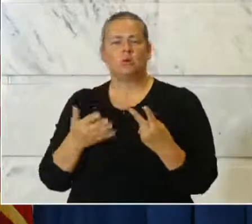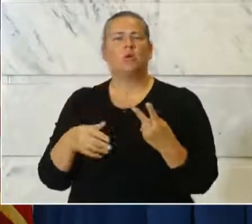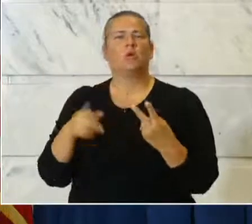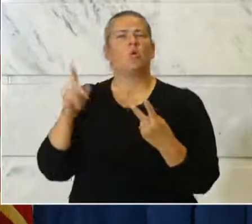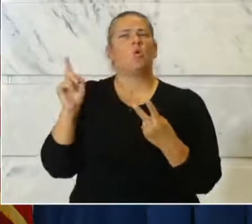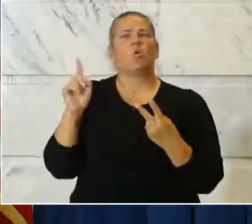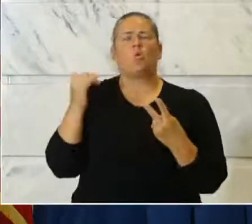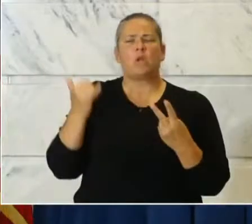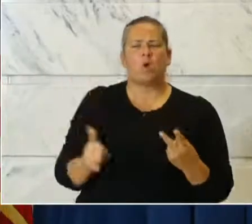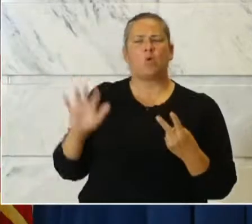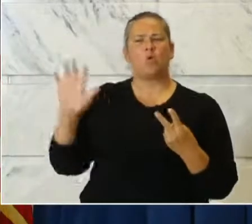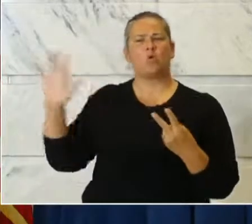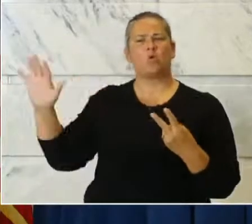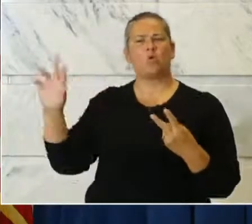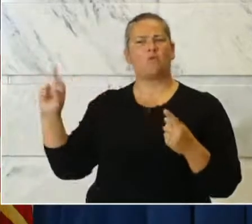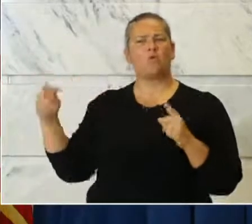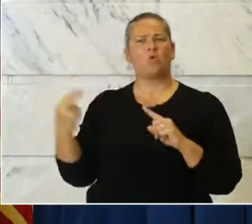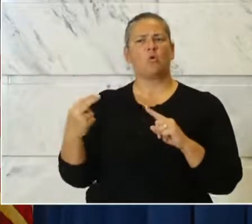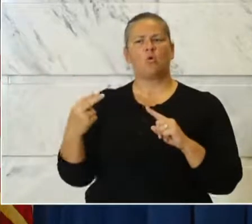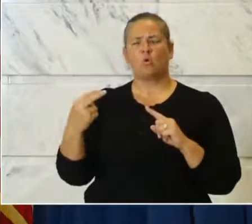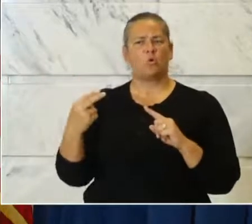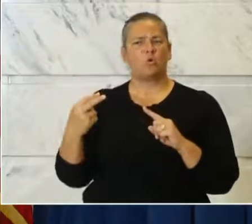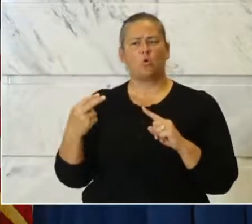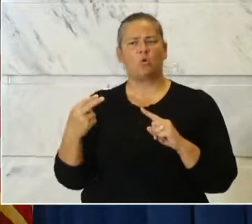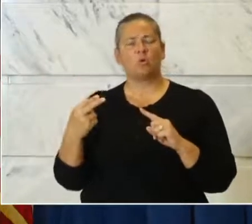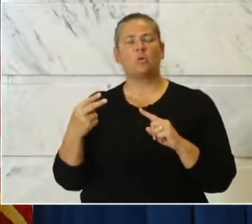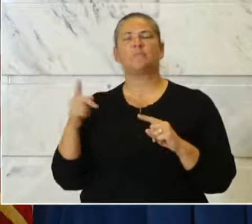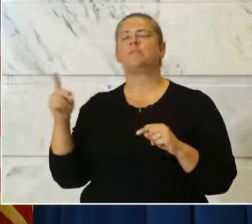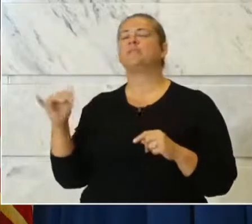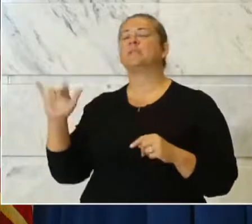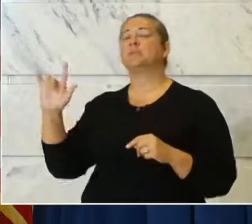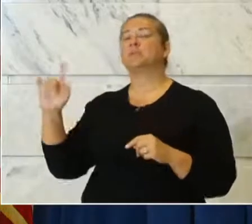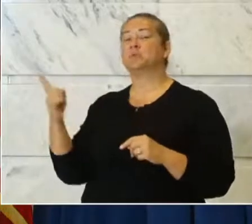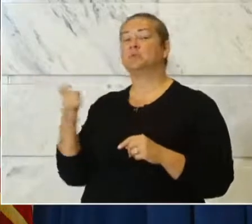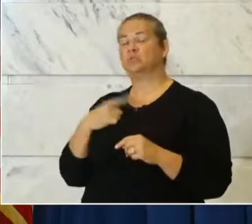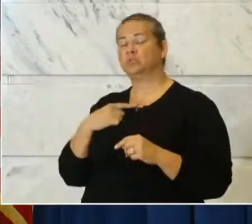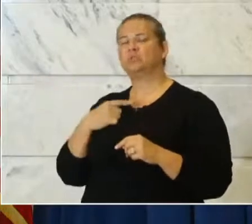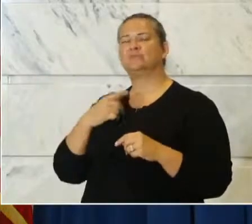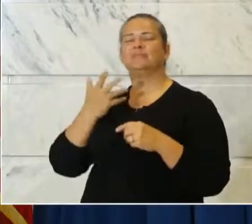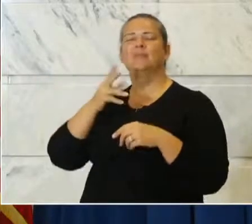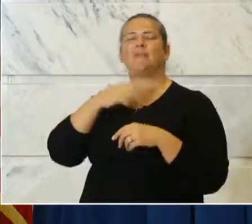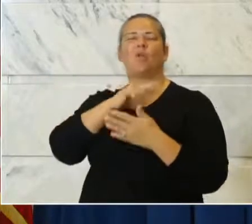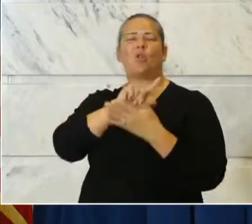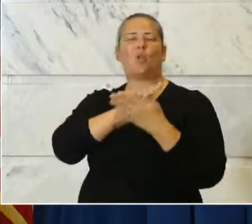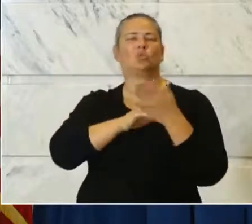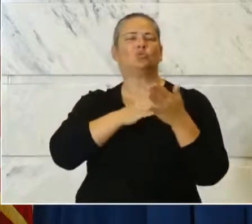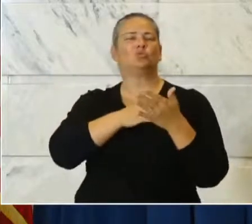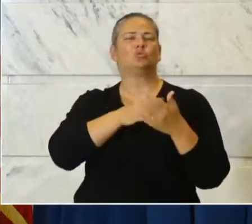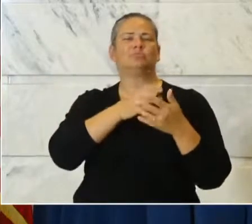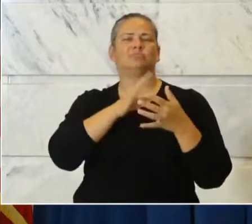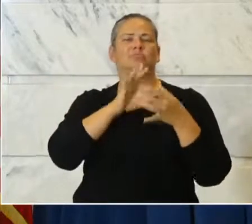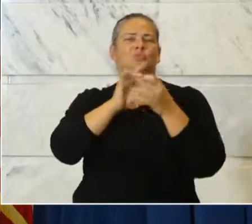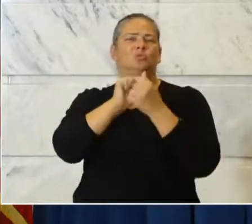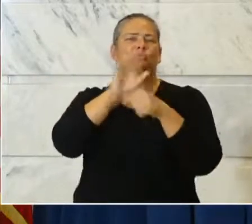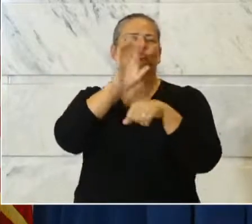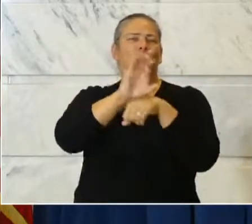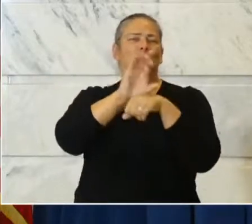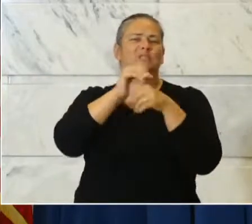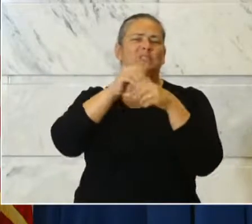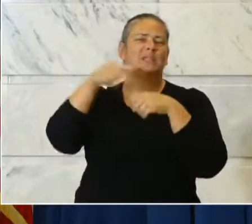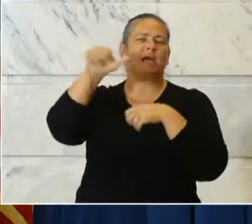stands and how it's going forward? The question is on some lawsuits related to churches that are floating around the appellate